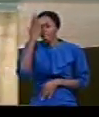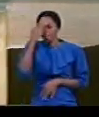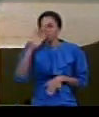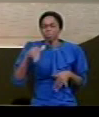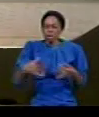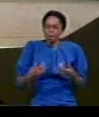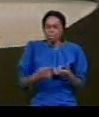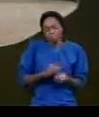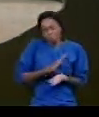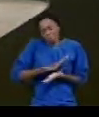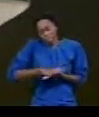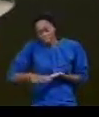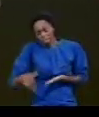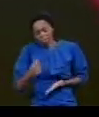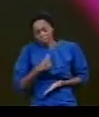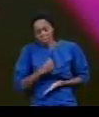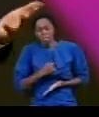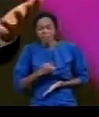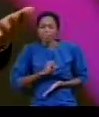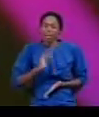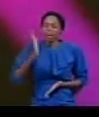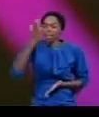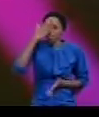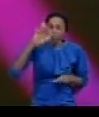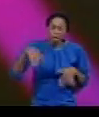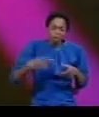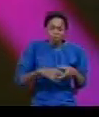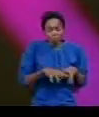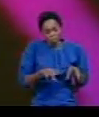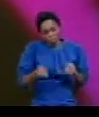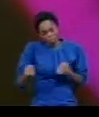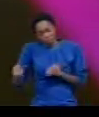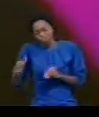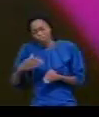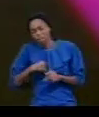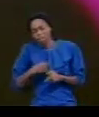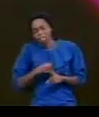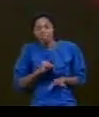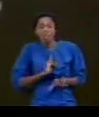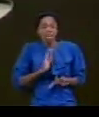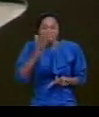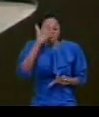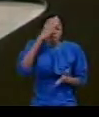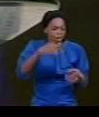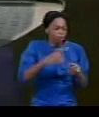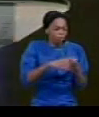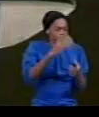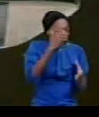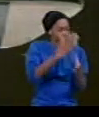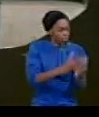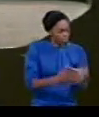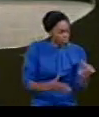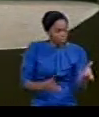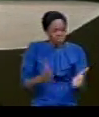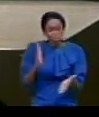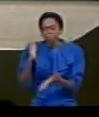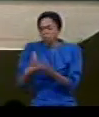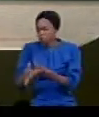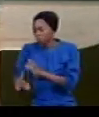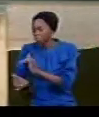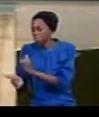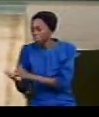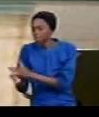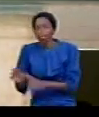clean up myself. I know how to improve myself. I know how to stop this and stop that. Such